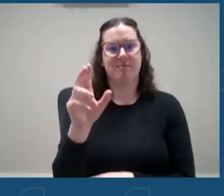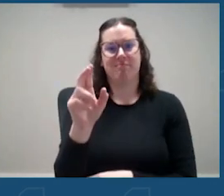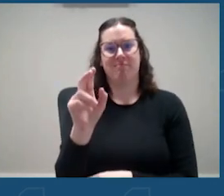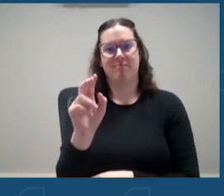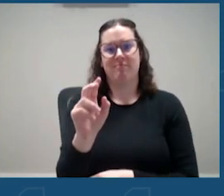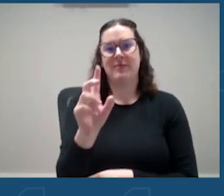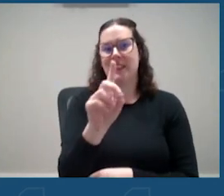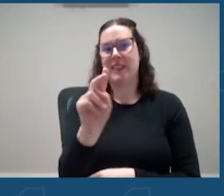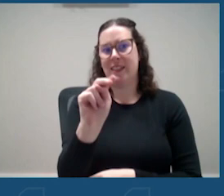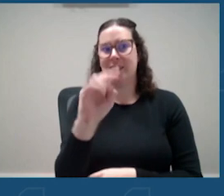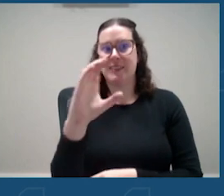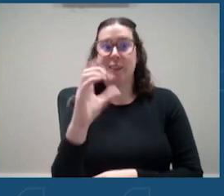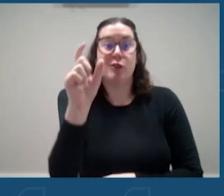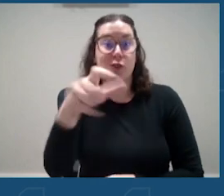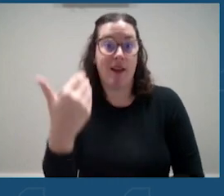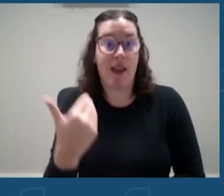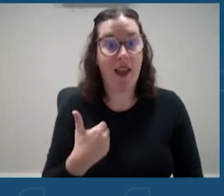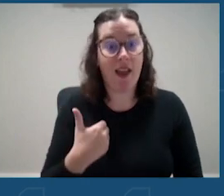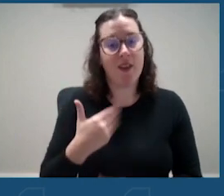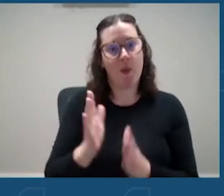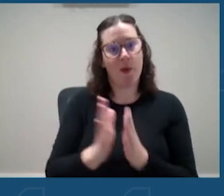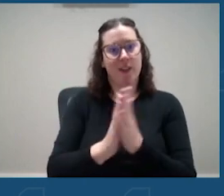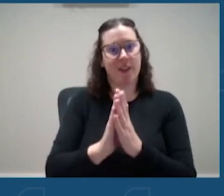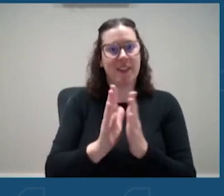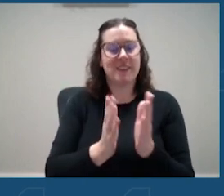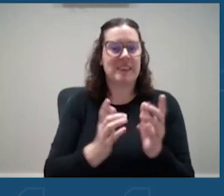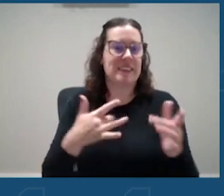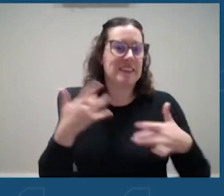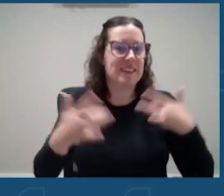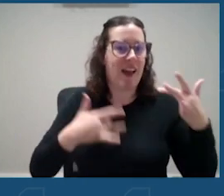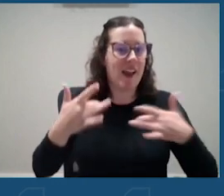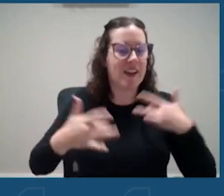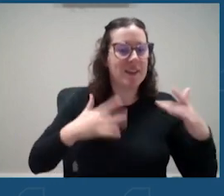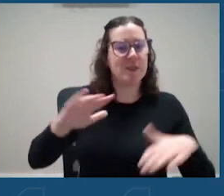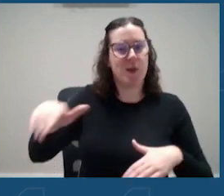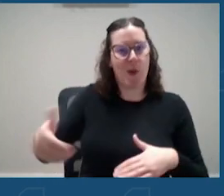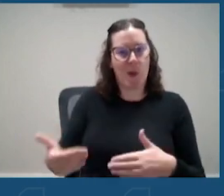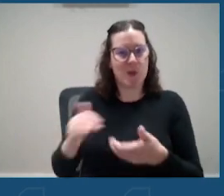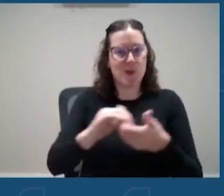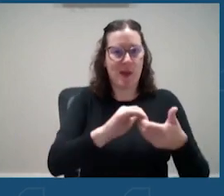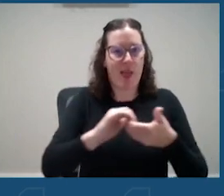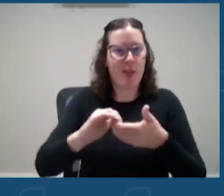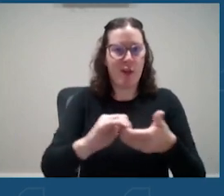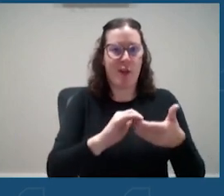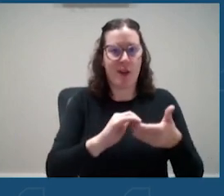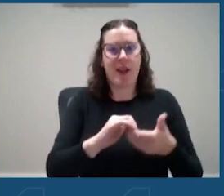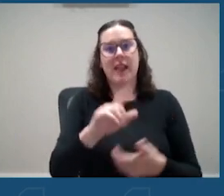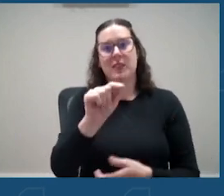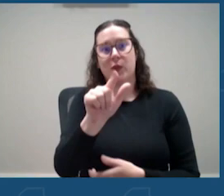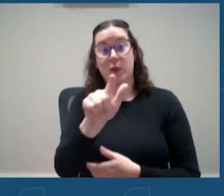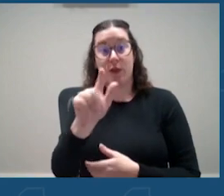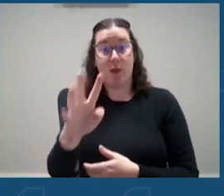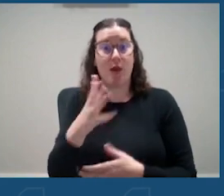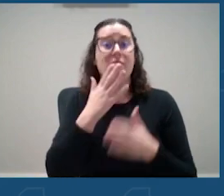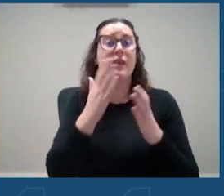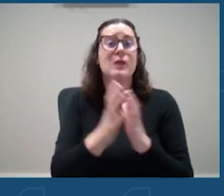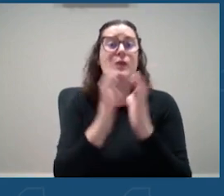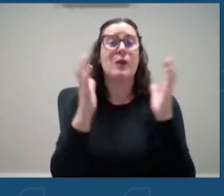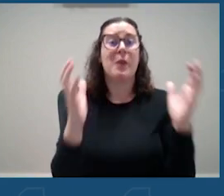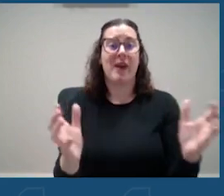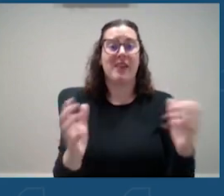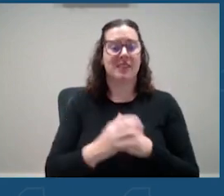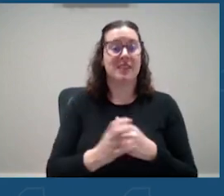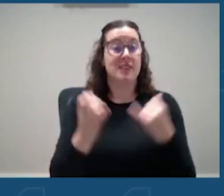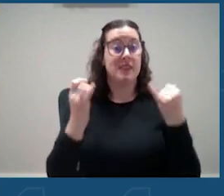forward to hosting this together as partners in 2024. So thank you very much. And with that, let me bring our great